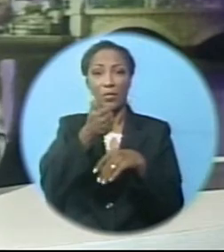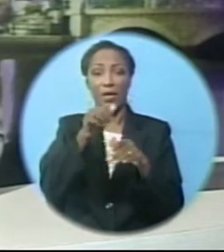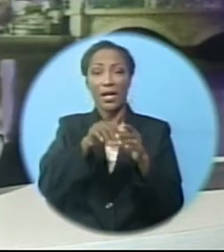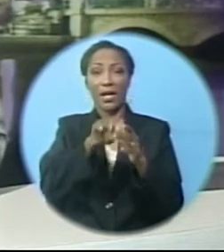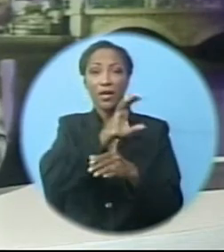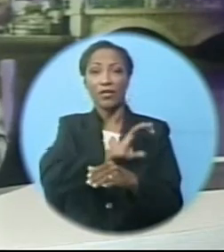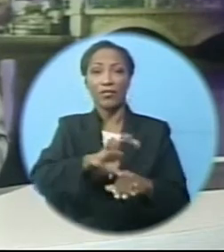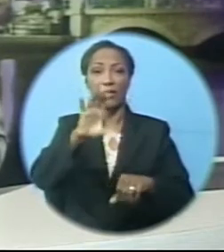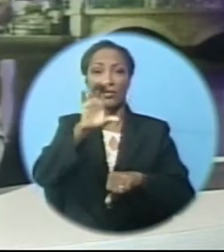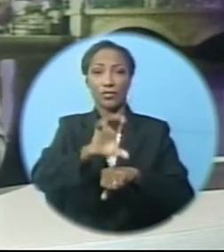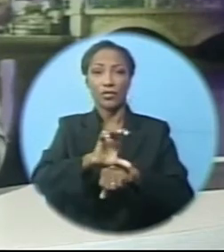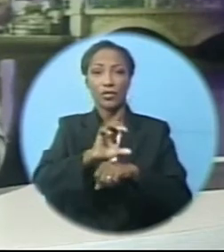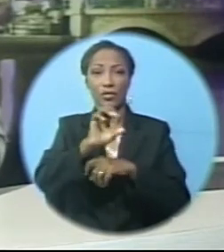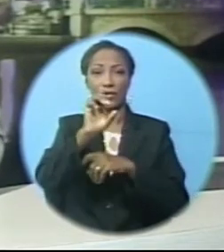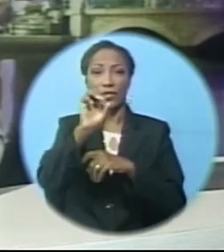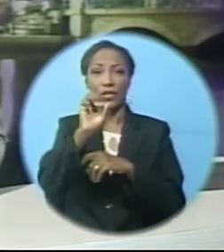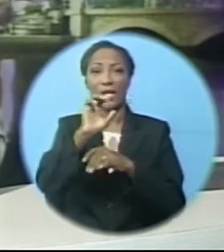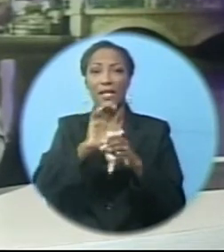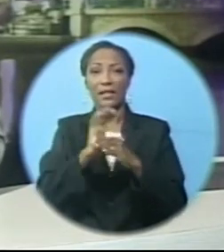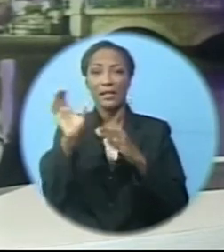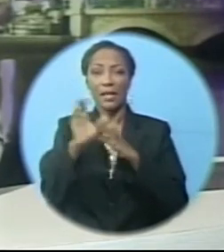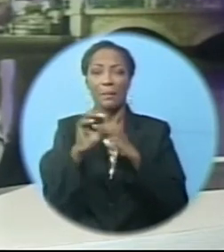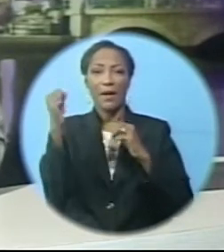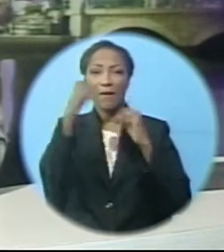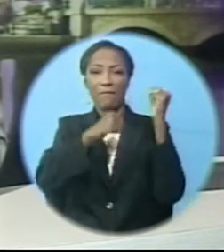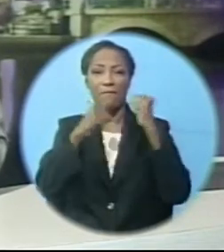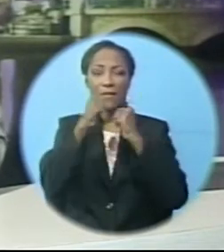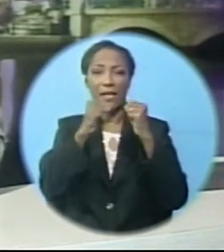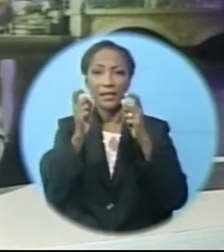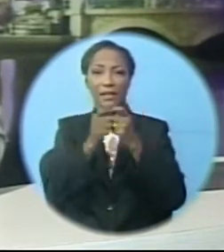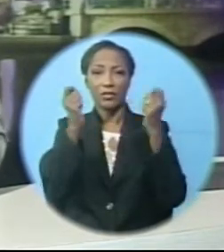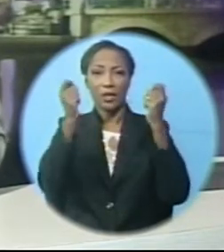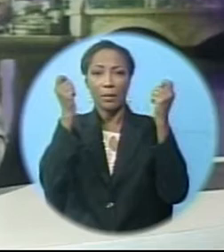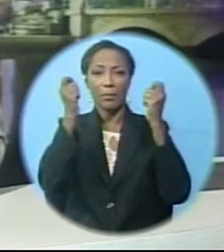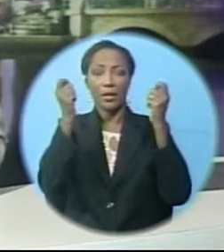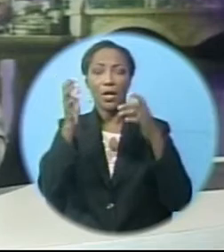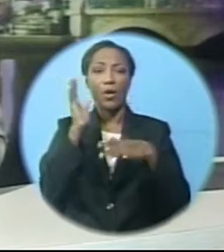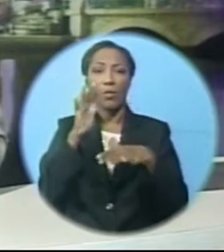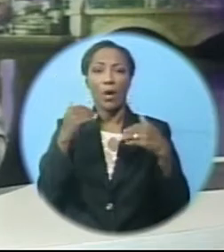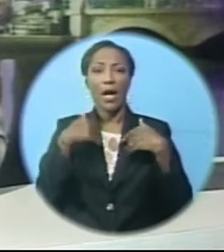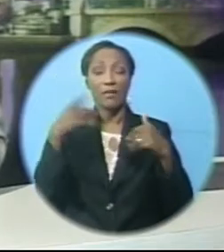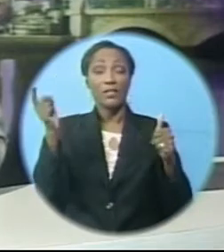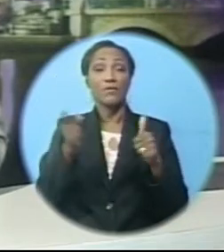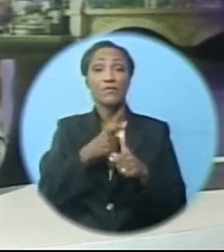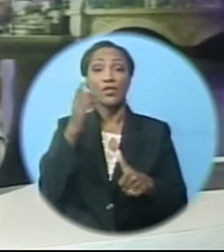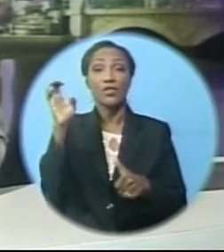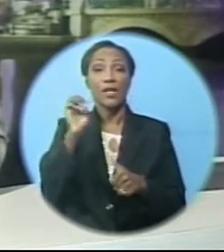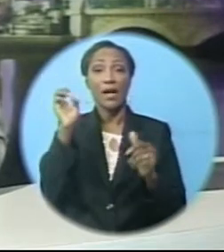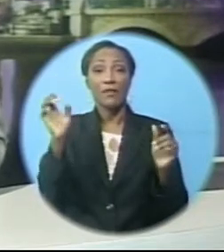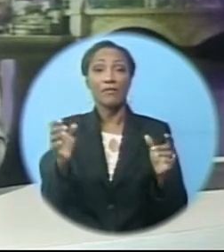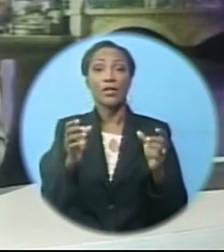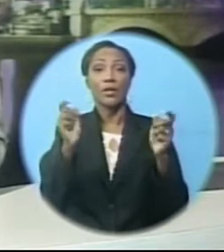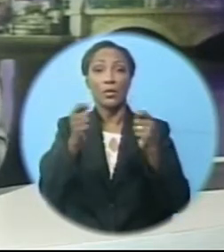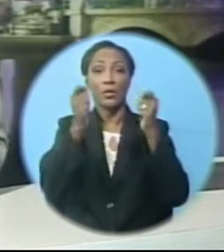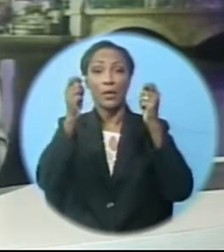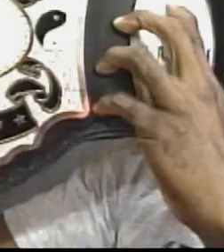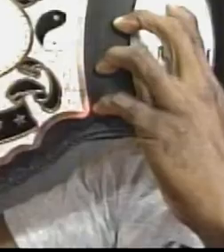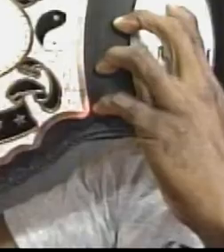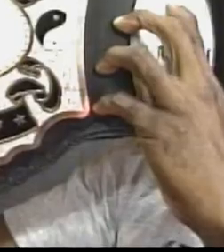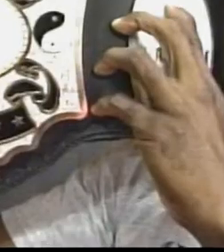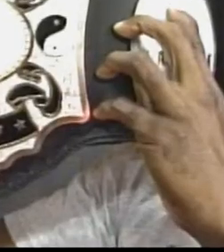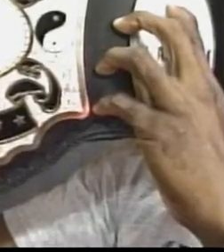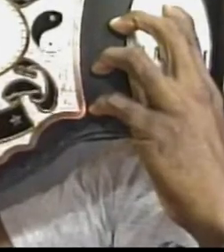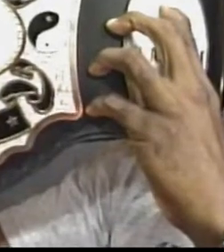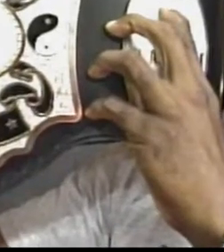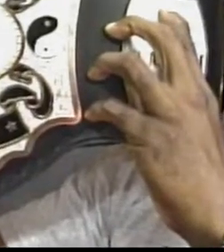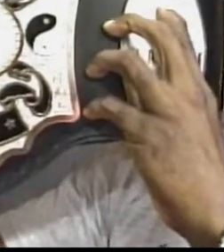the Spartan Caribbean Fighting Championship is set to crown its first ever champion at an event titled First Blood. There will